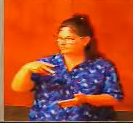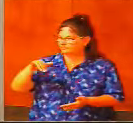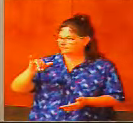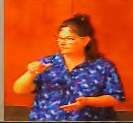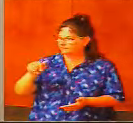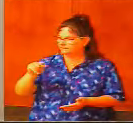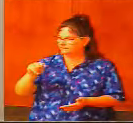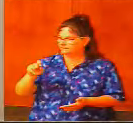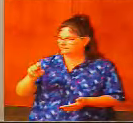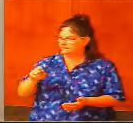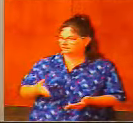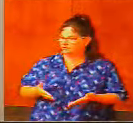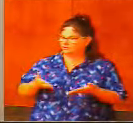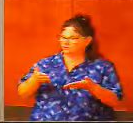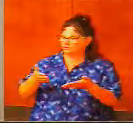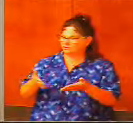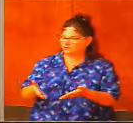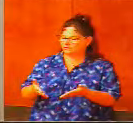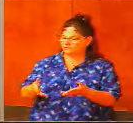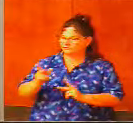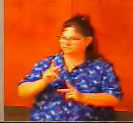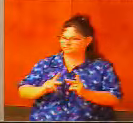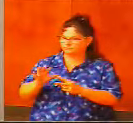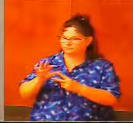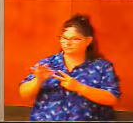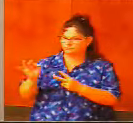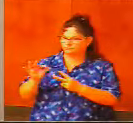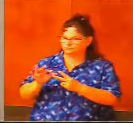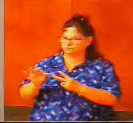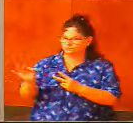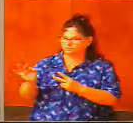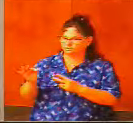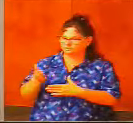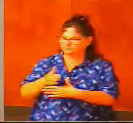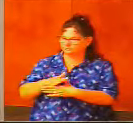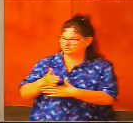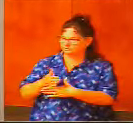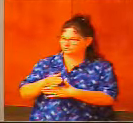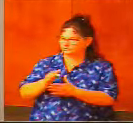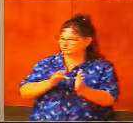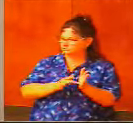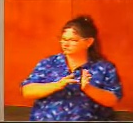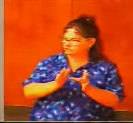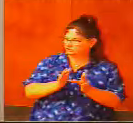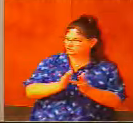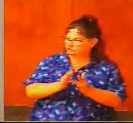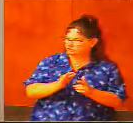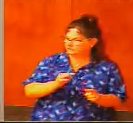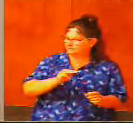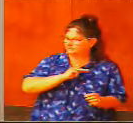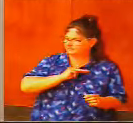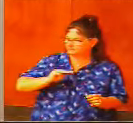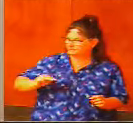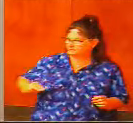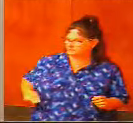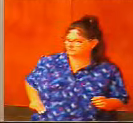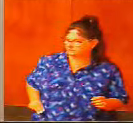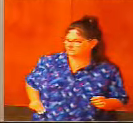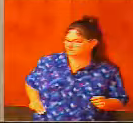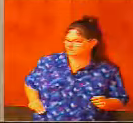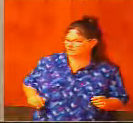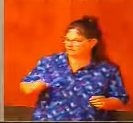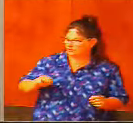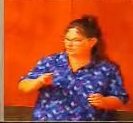Pilate offers the crowd a choice between Jesus Messiah or